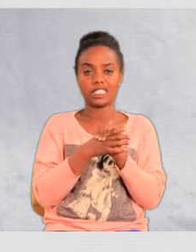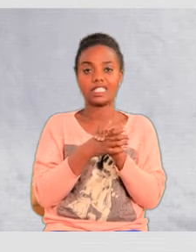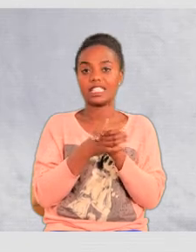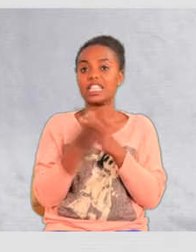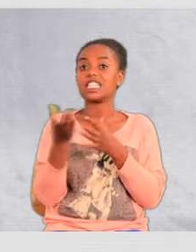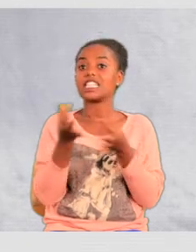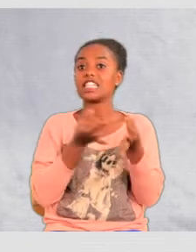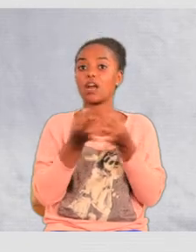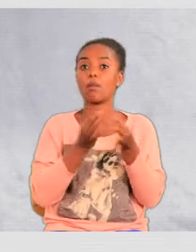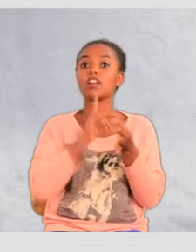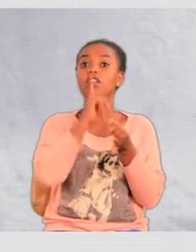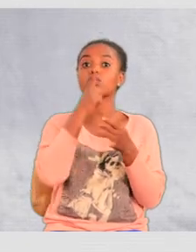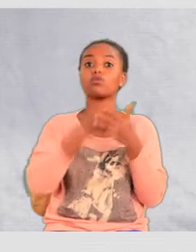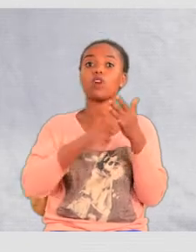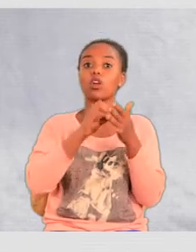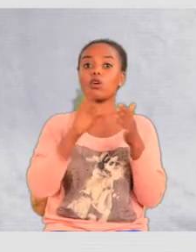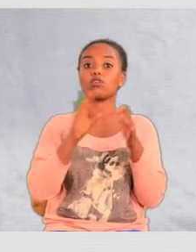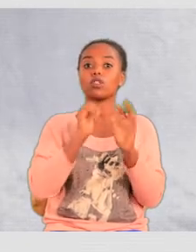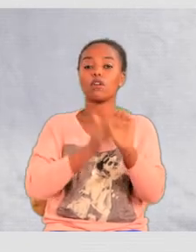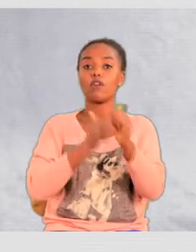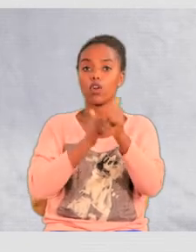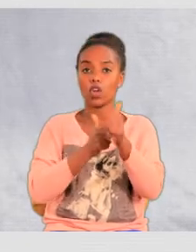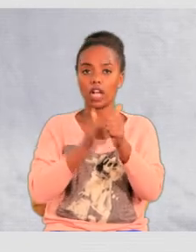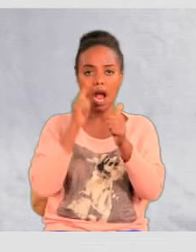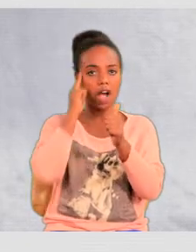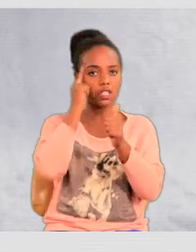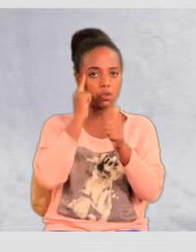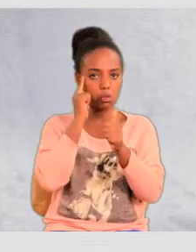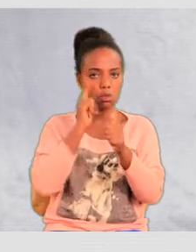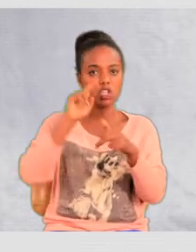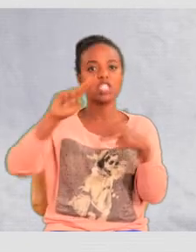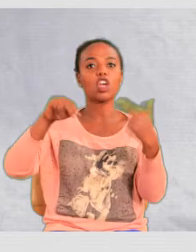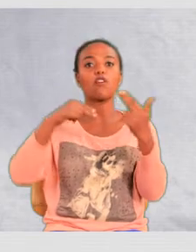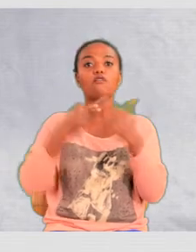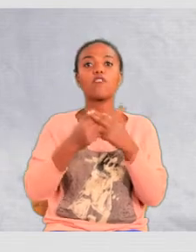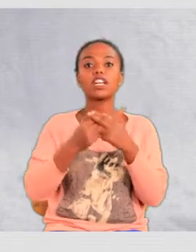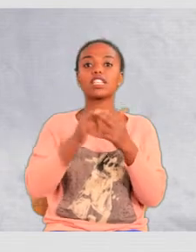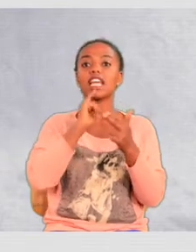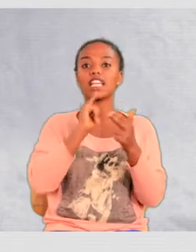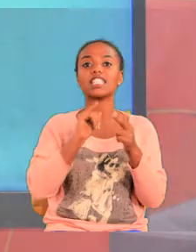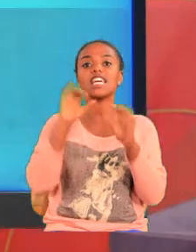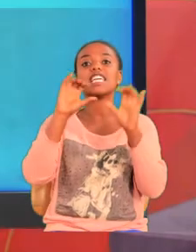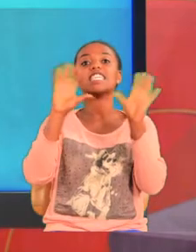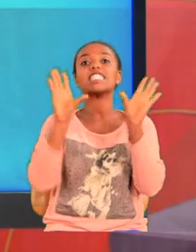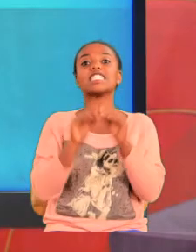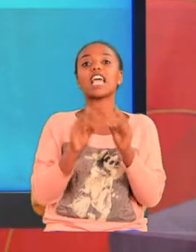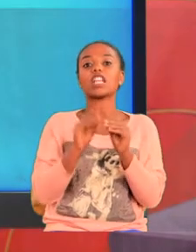Determine the truth values of the following, assuming the universe is